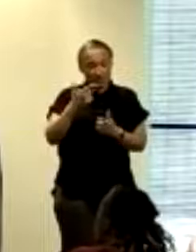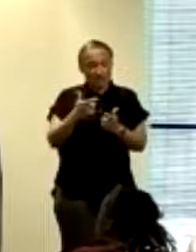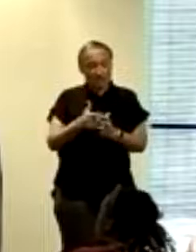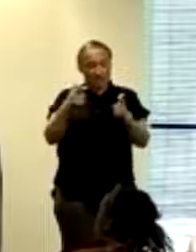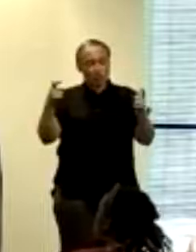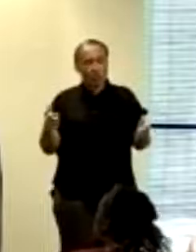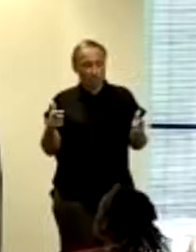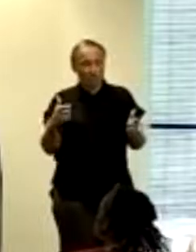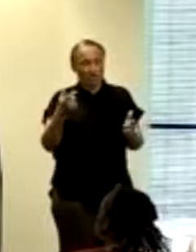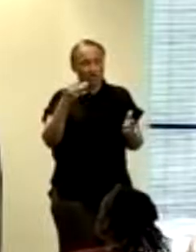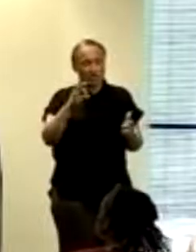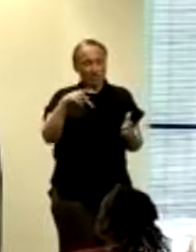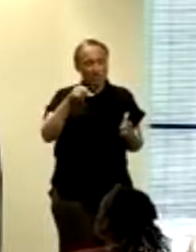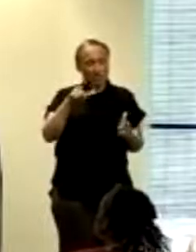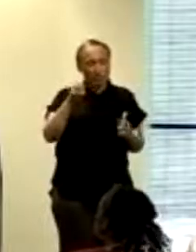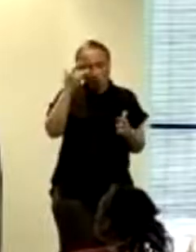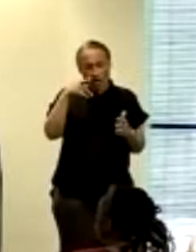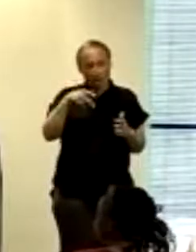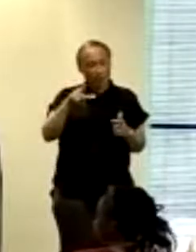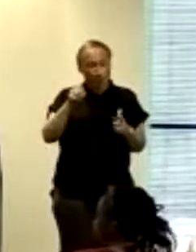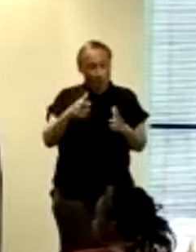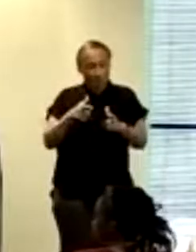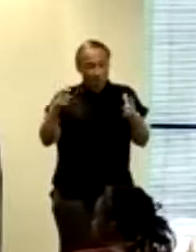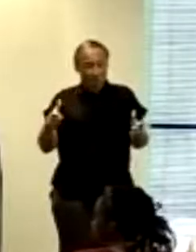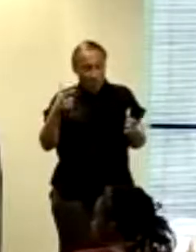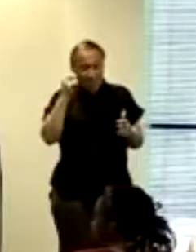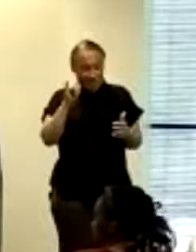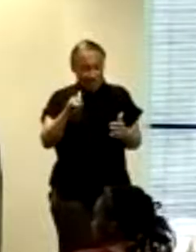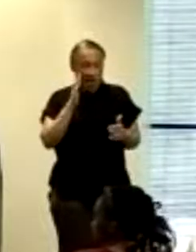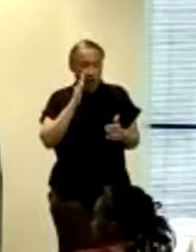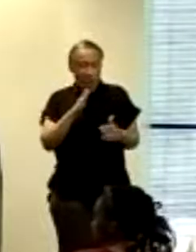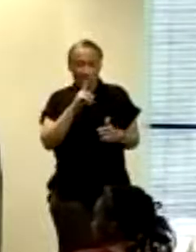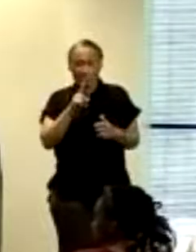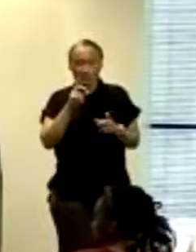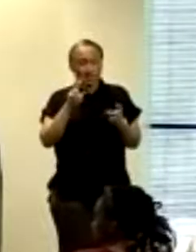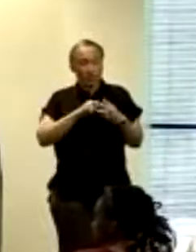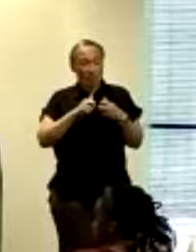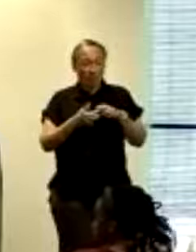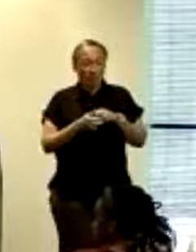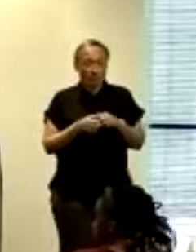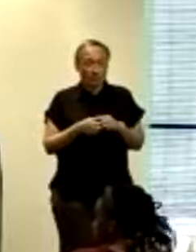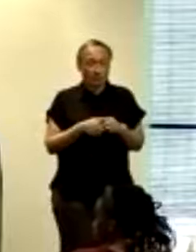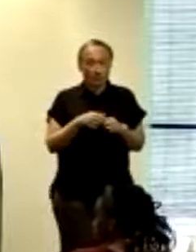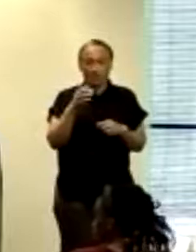enlargement of the pole? Because that's gonna be an issue